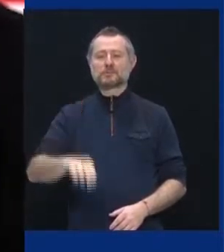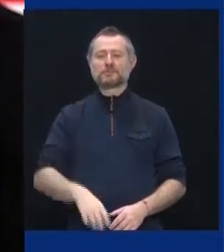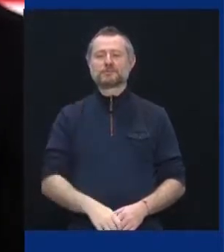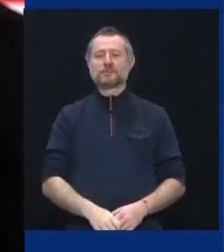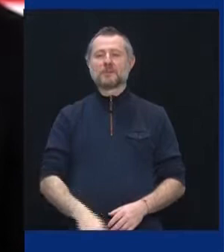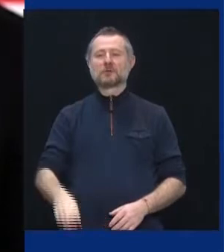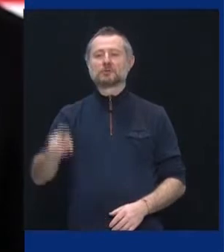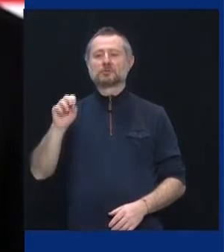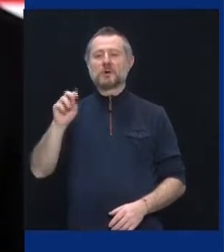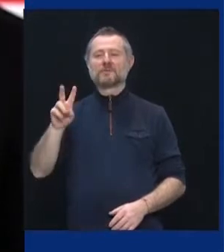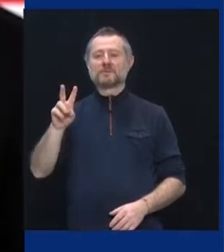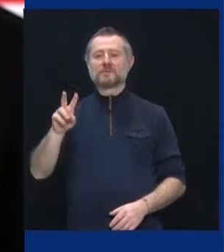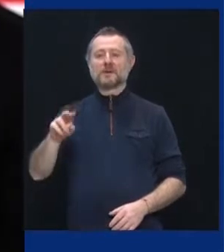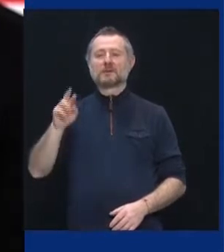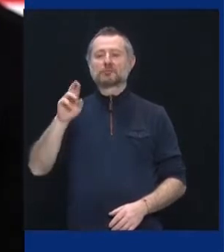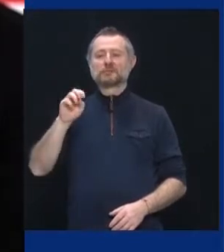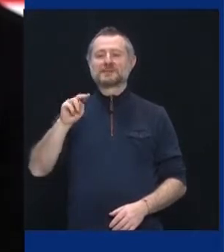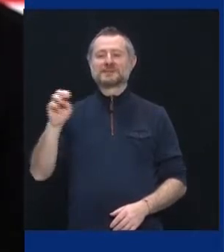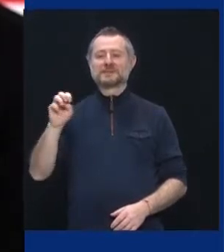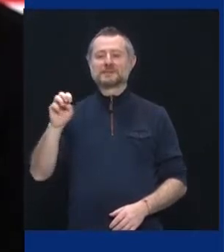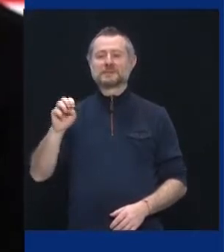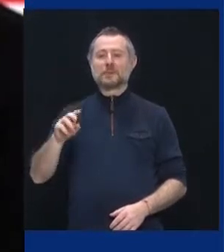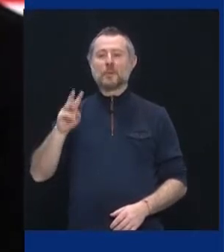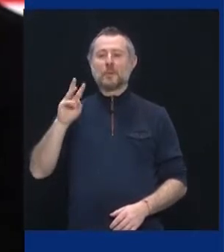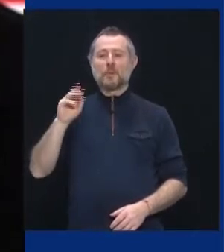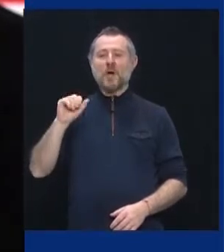Reverend Renee Washington Gardner,